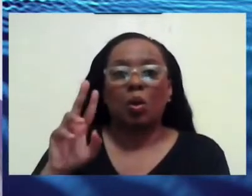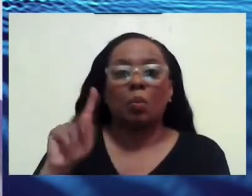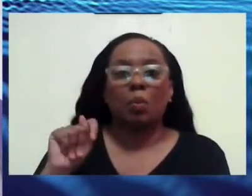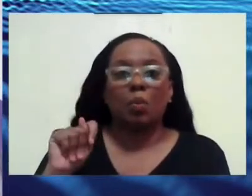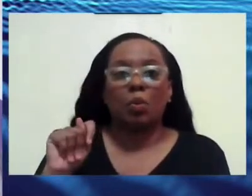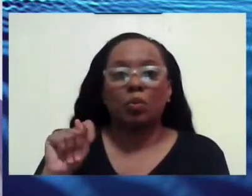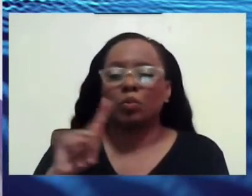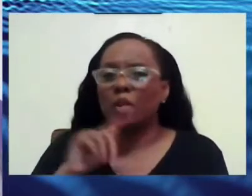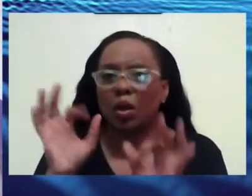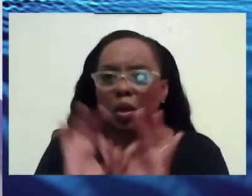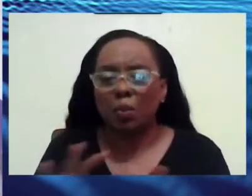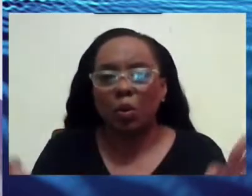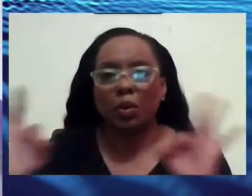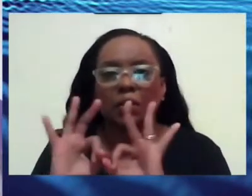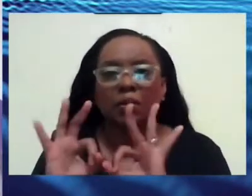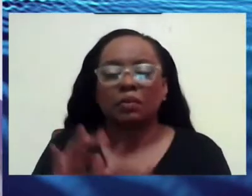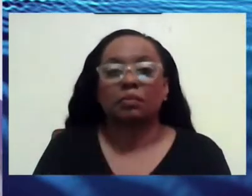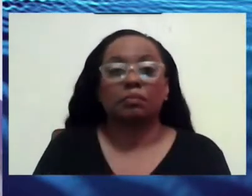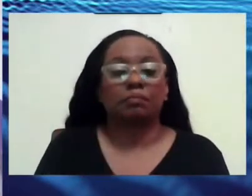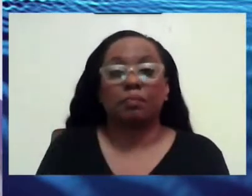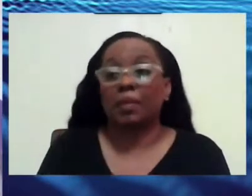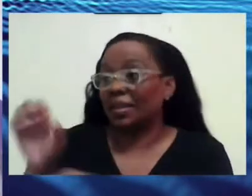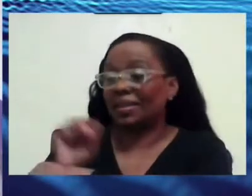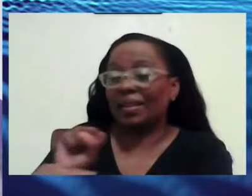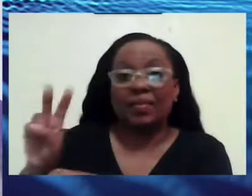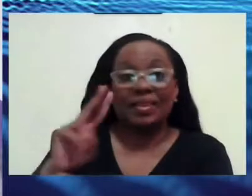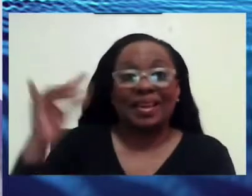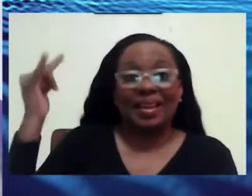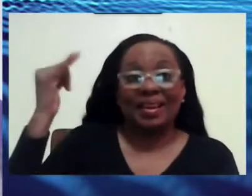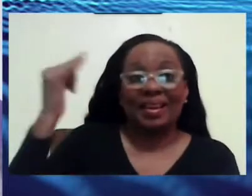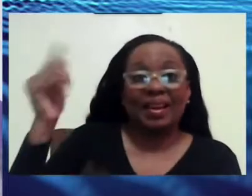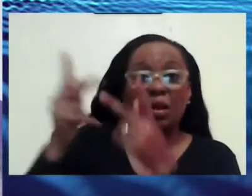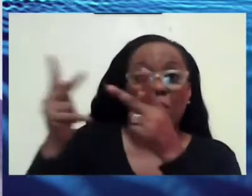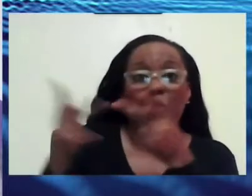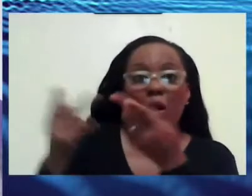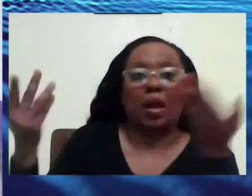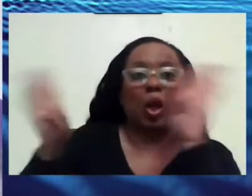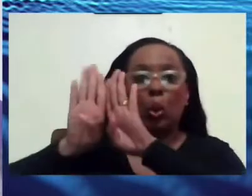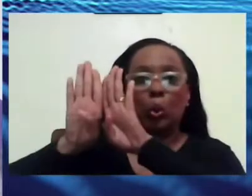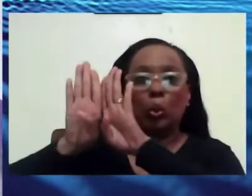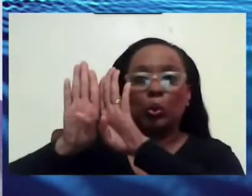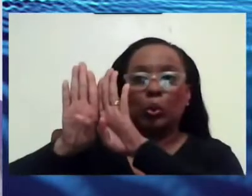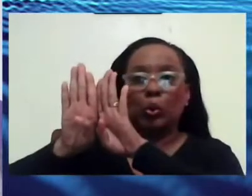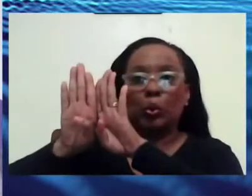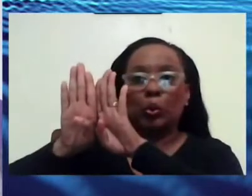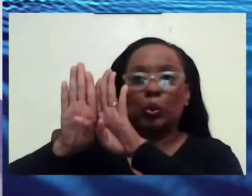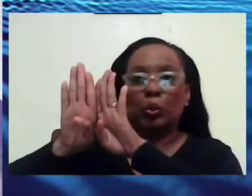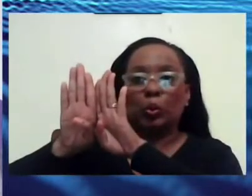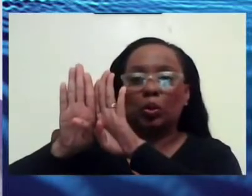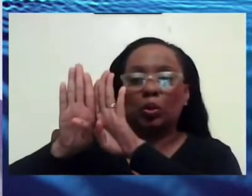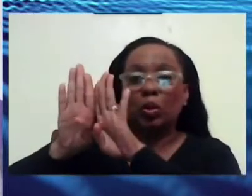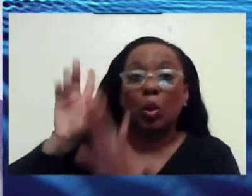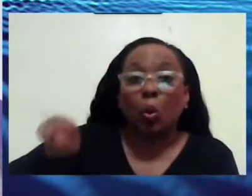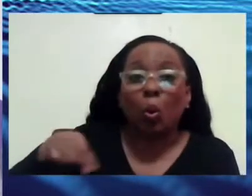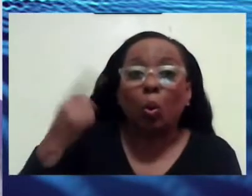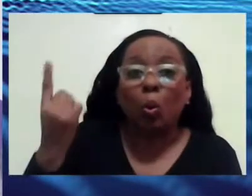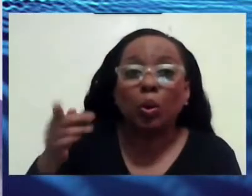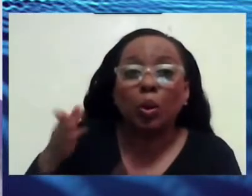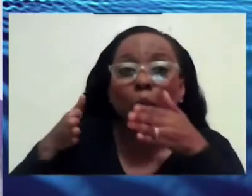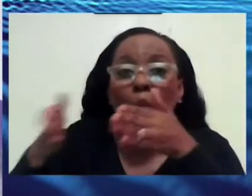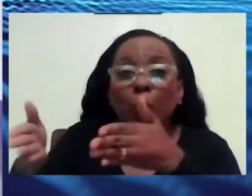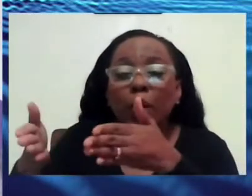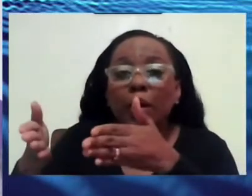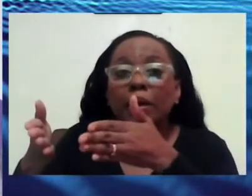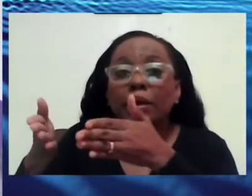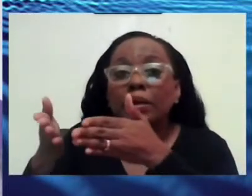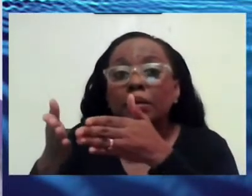chain. The airport in St. Vincent and the Grenadines is in fact closed. So this is the point of entry into country, and